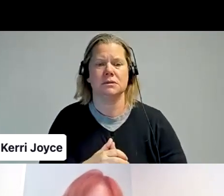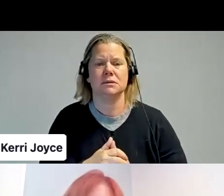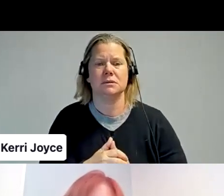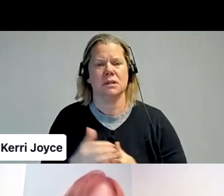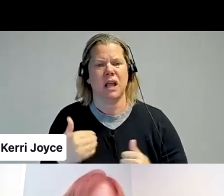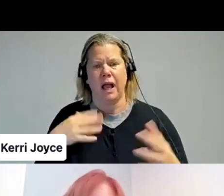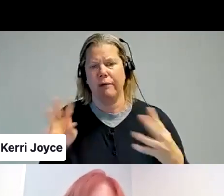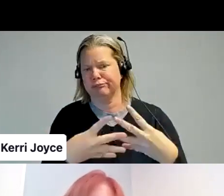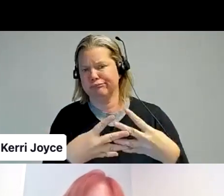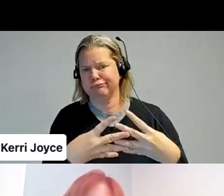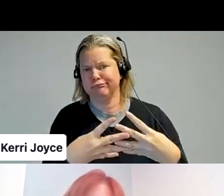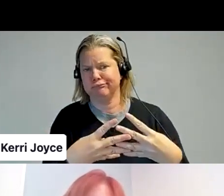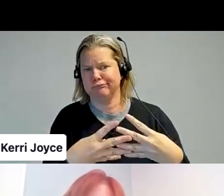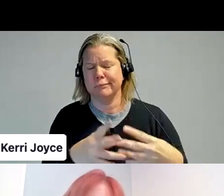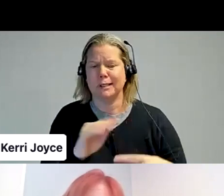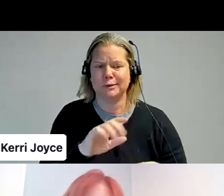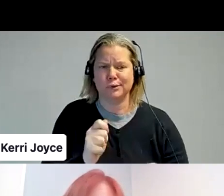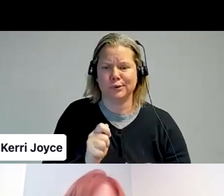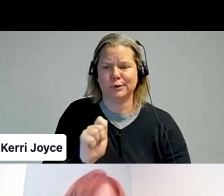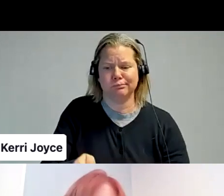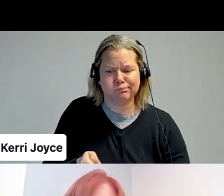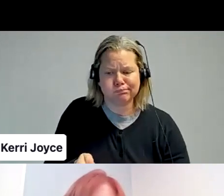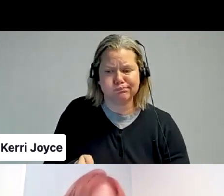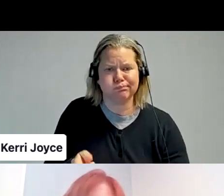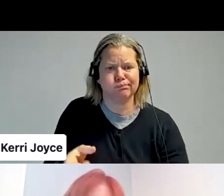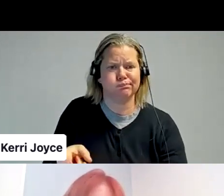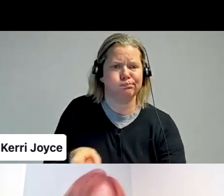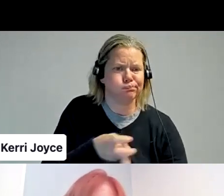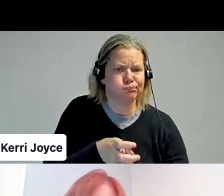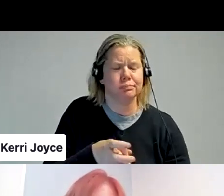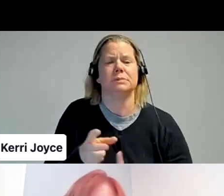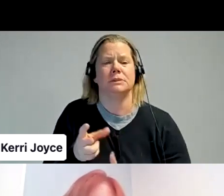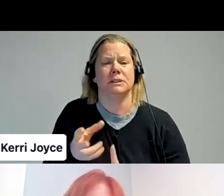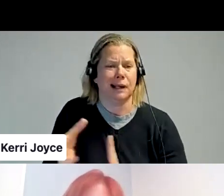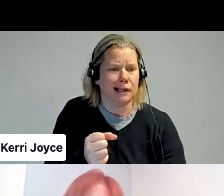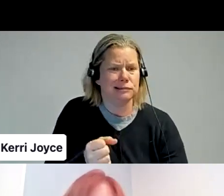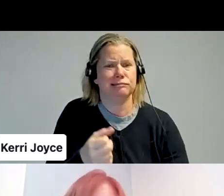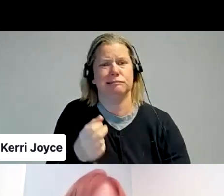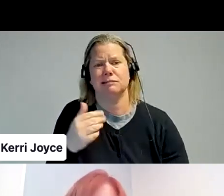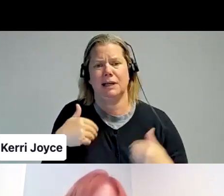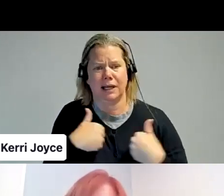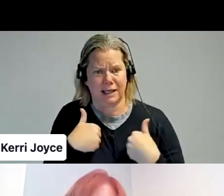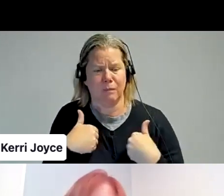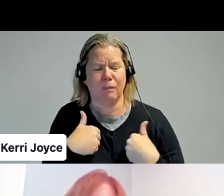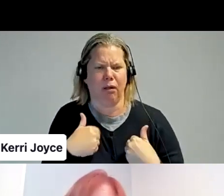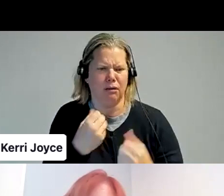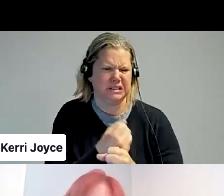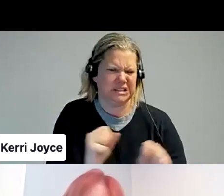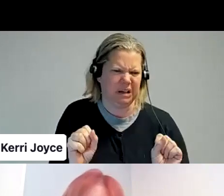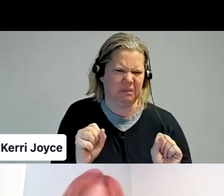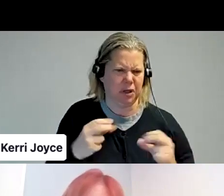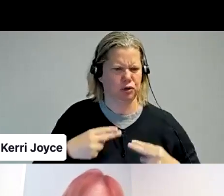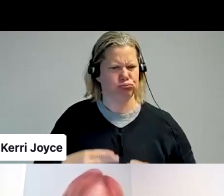facilities and tools to catch and confine an animal safely and humanely if needed. They also have tools such as rabies poles, crates,